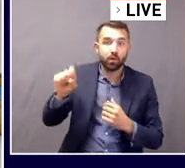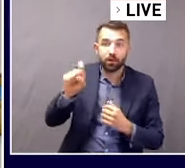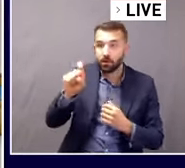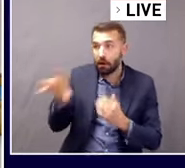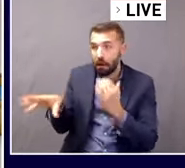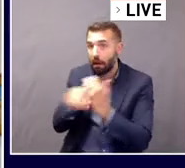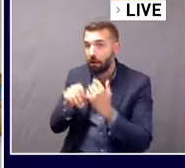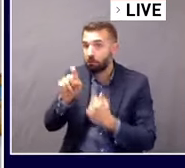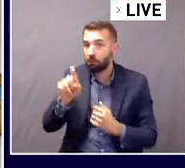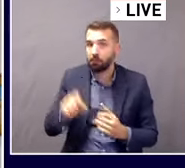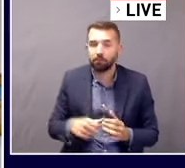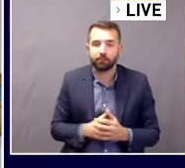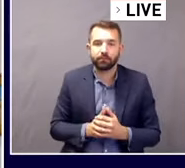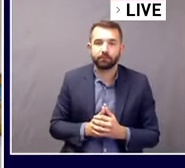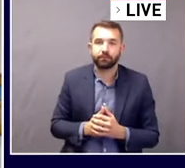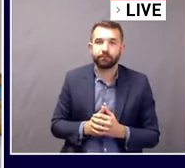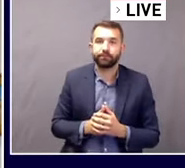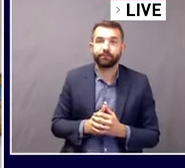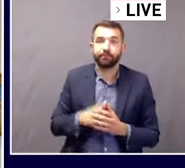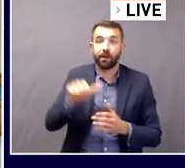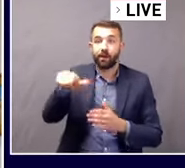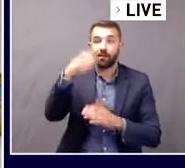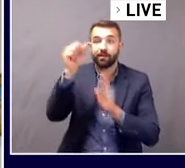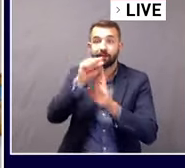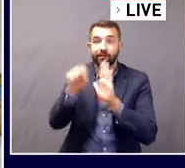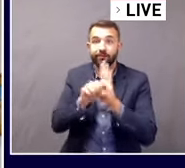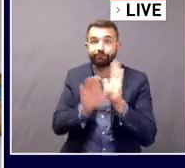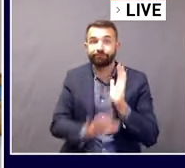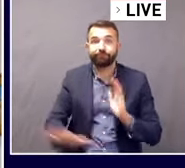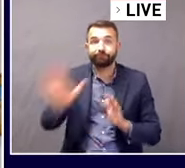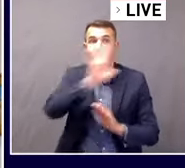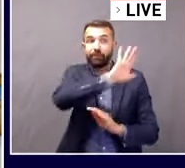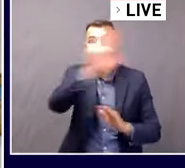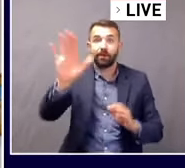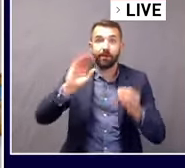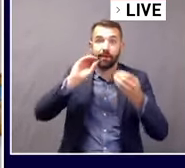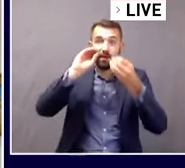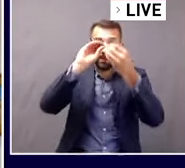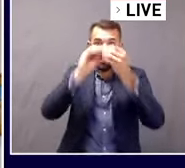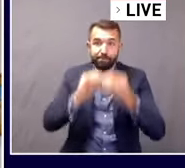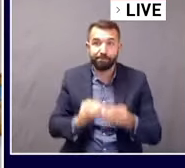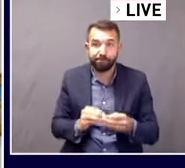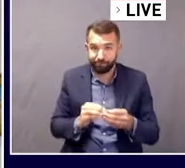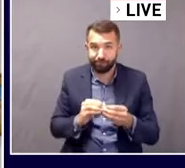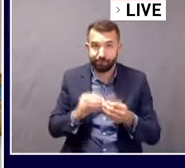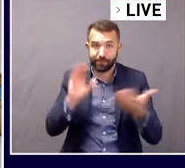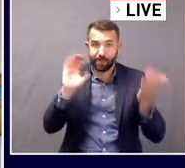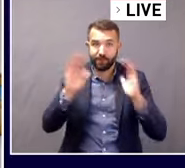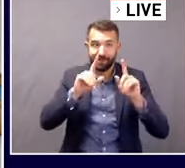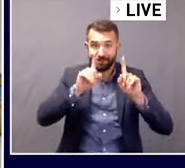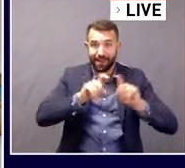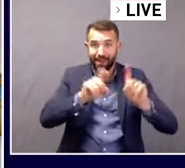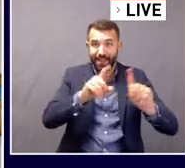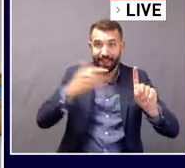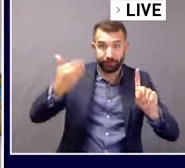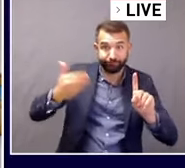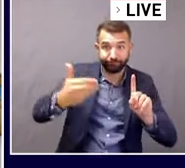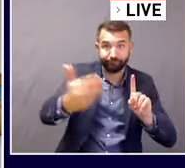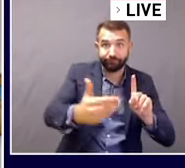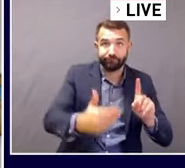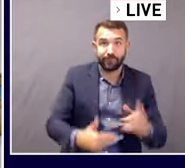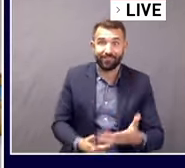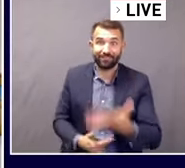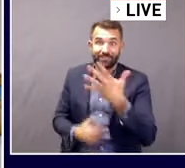data on other states, both that we have exempted from getting a negative test or quarantining, as well as those